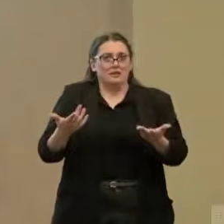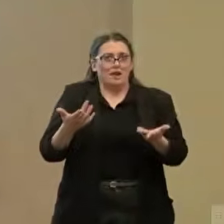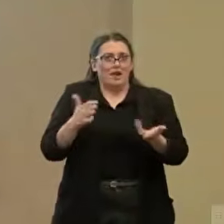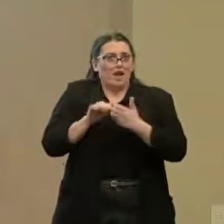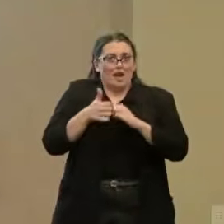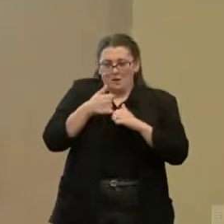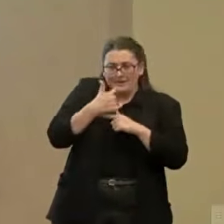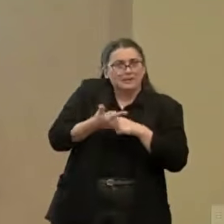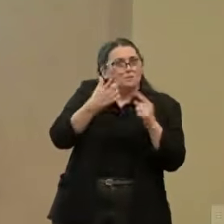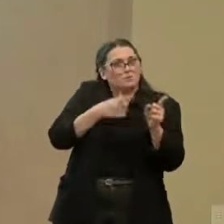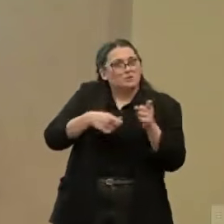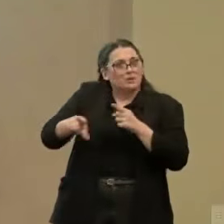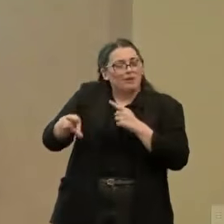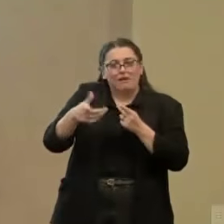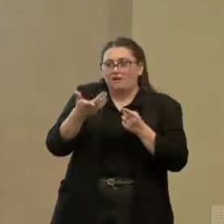Because